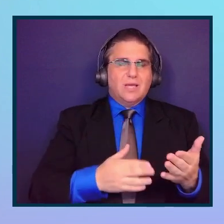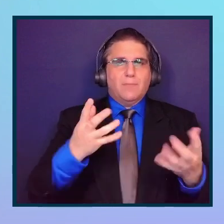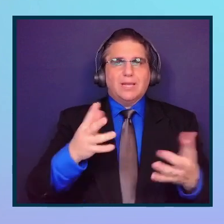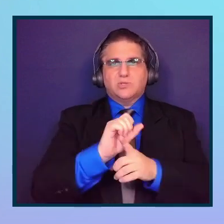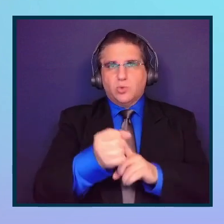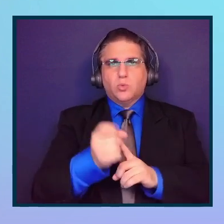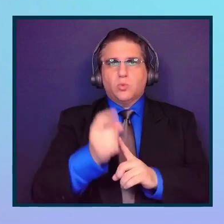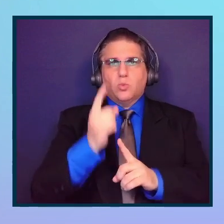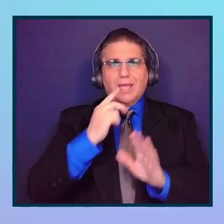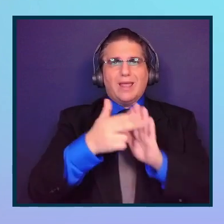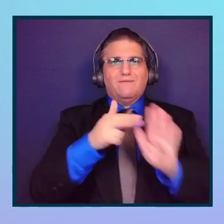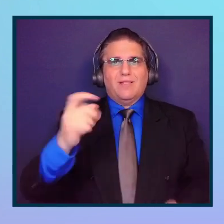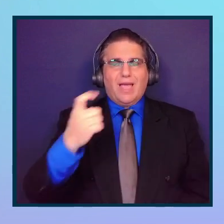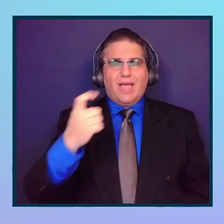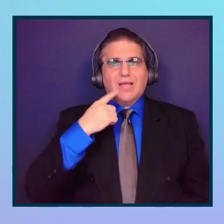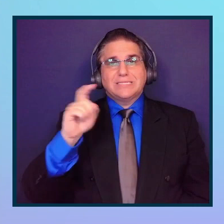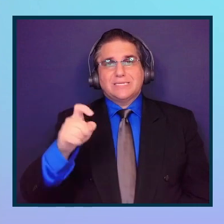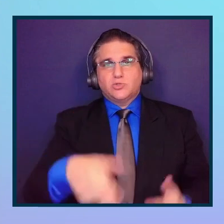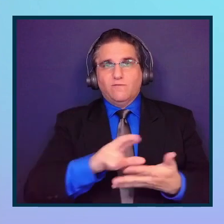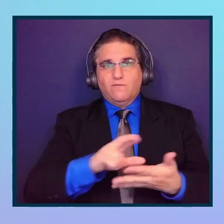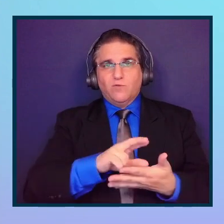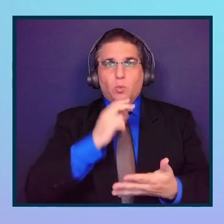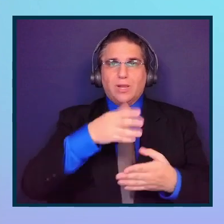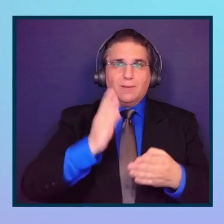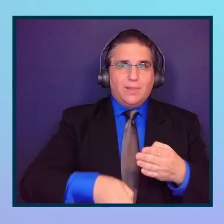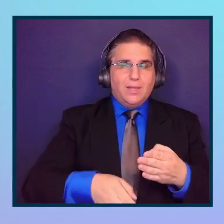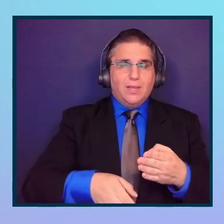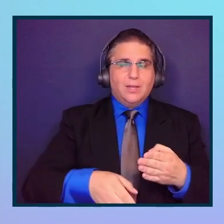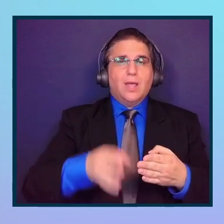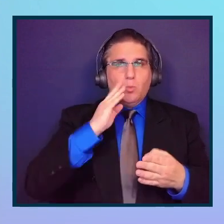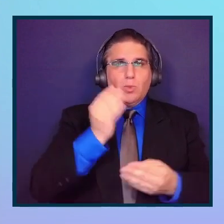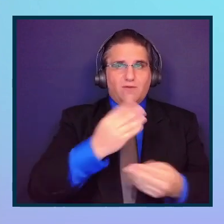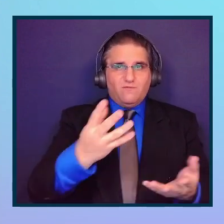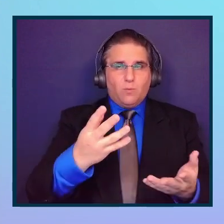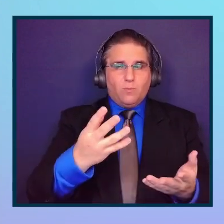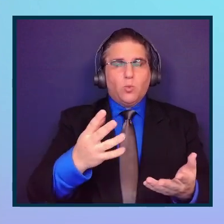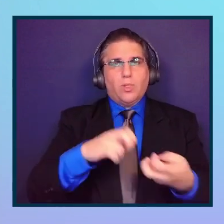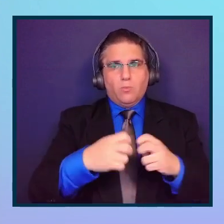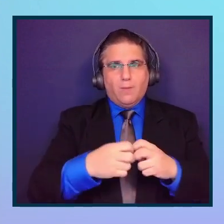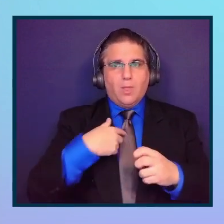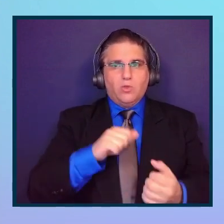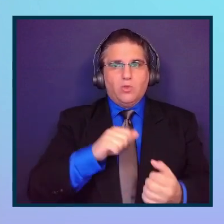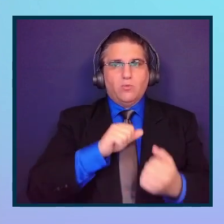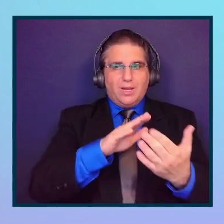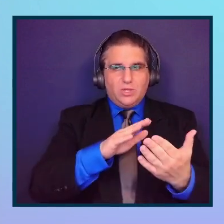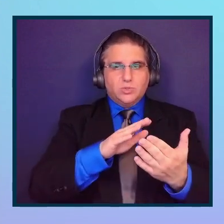that will get flagged as needs review or incomplete, that we will inform you kind of the problem that we ran into,